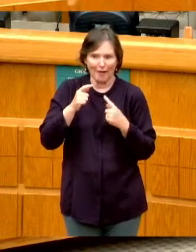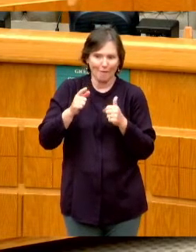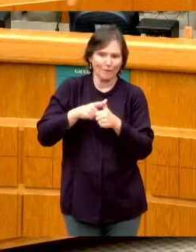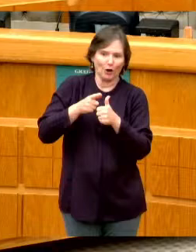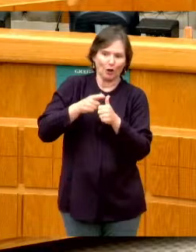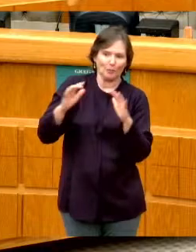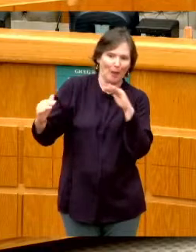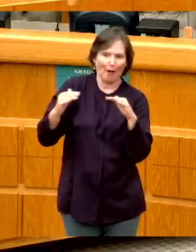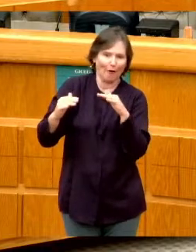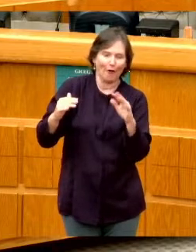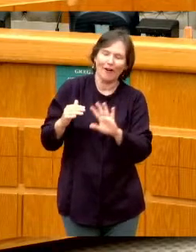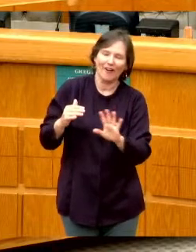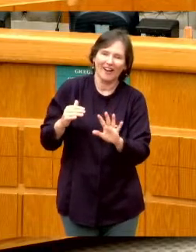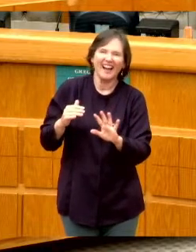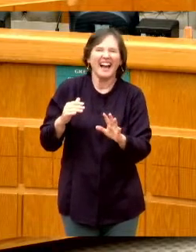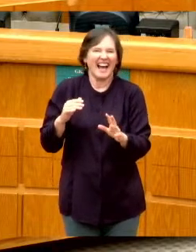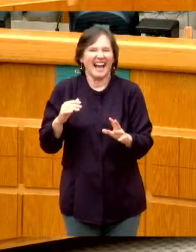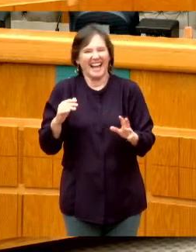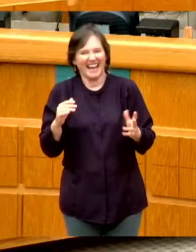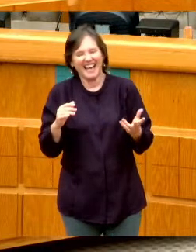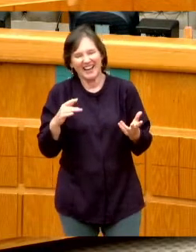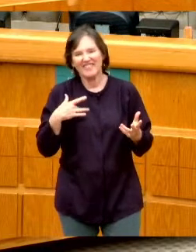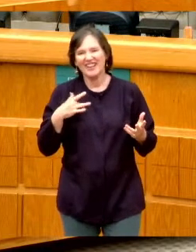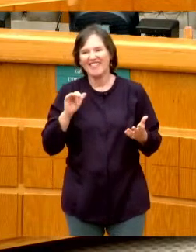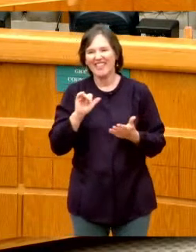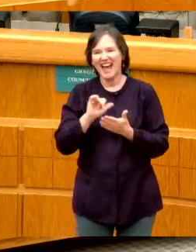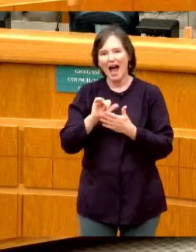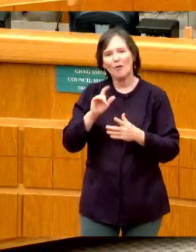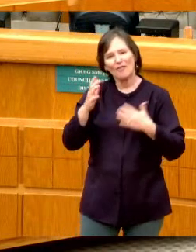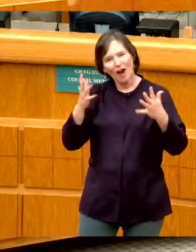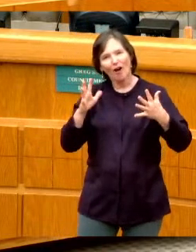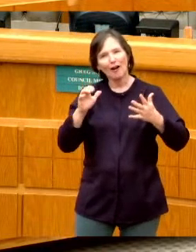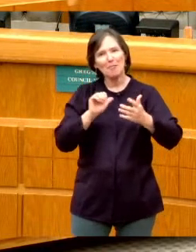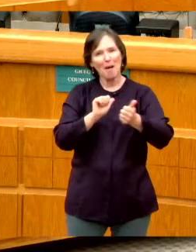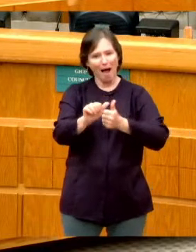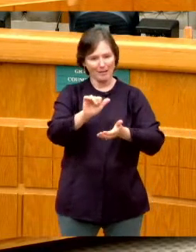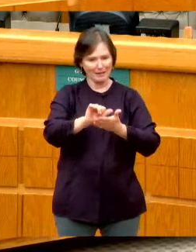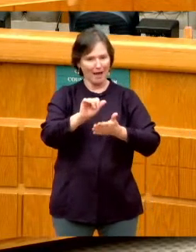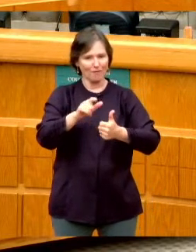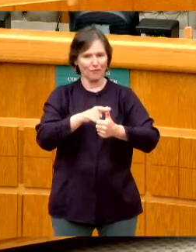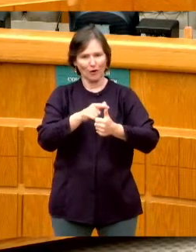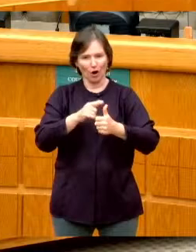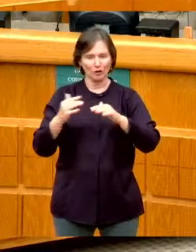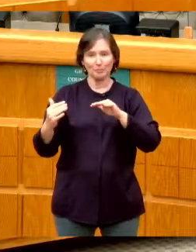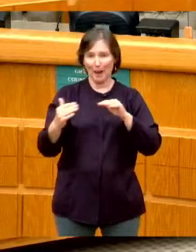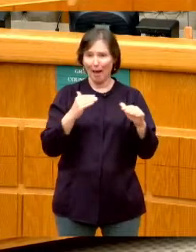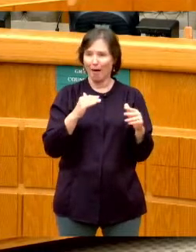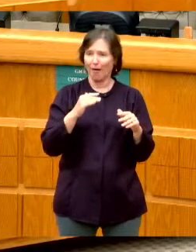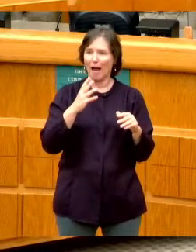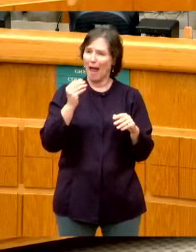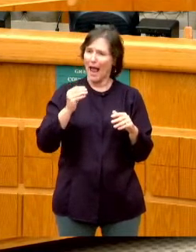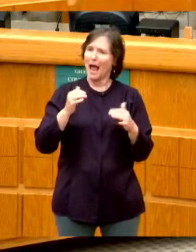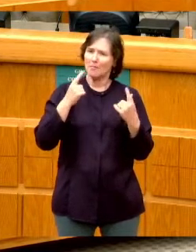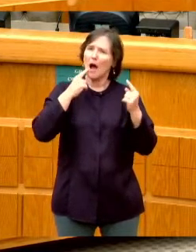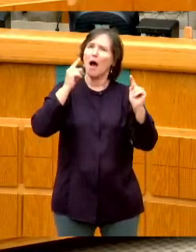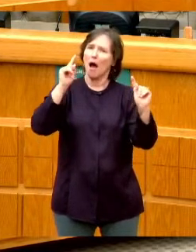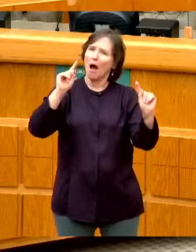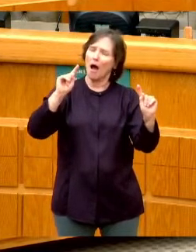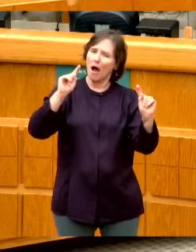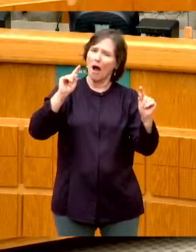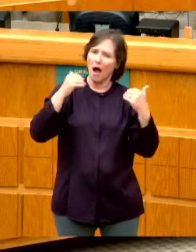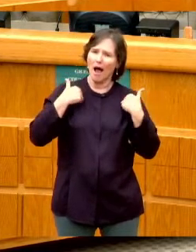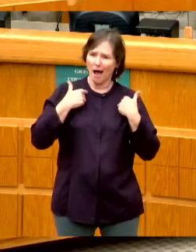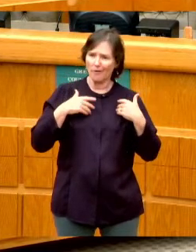I thought it much like Ike said, of course that's Eisenhower, he would say things